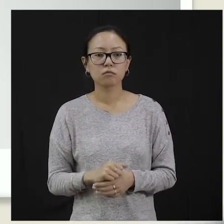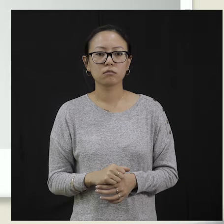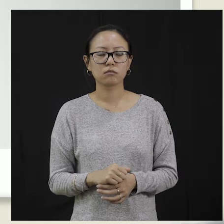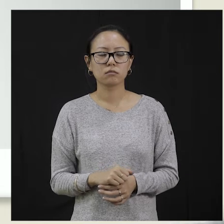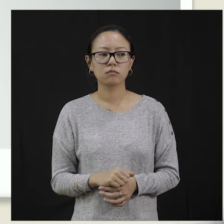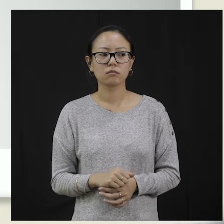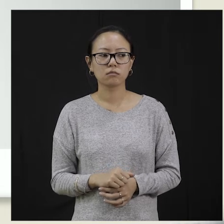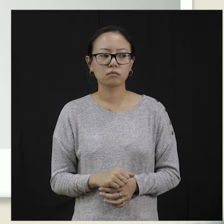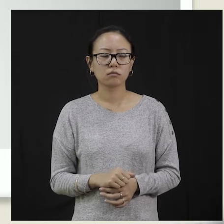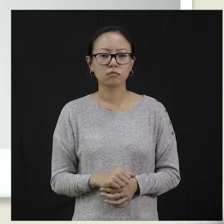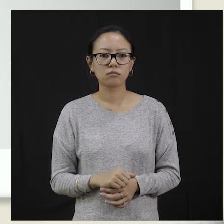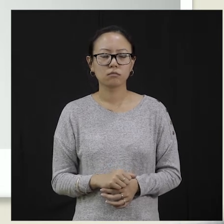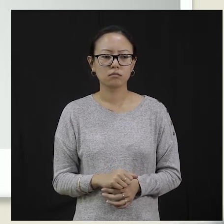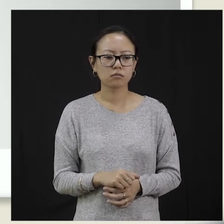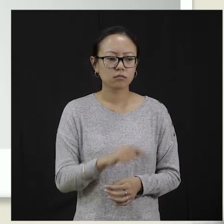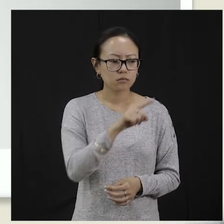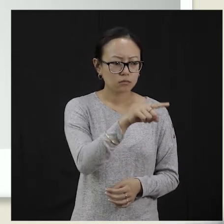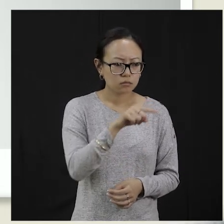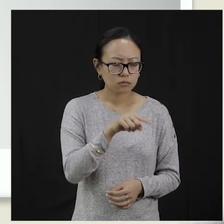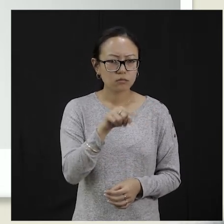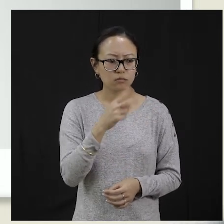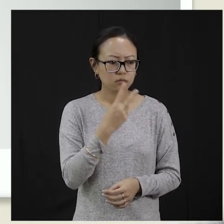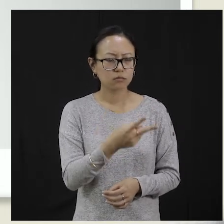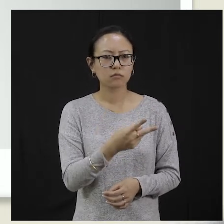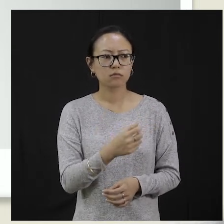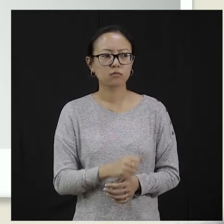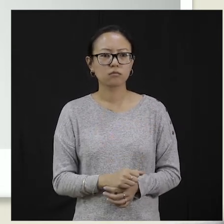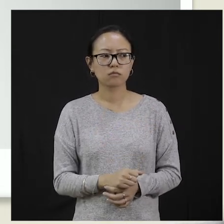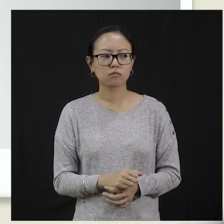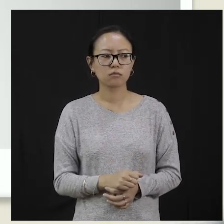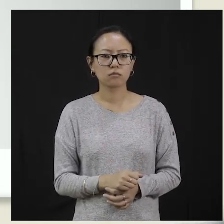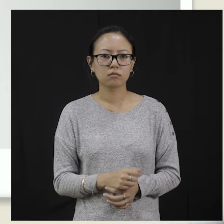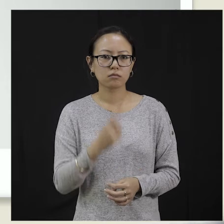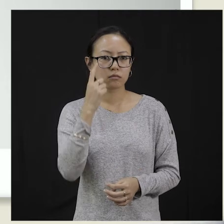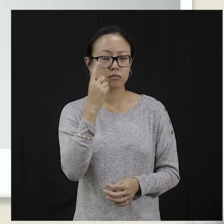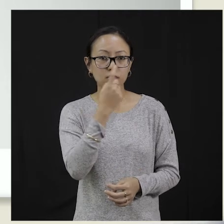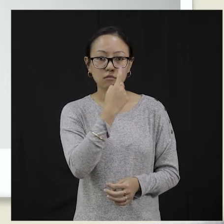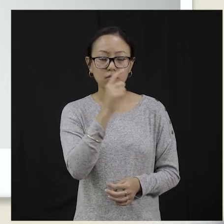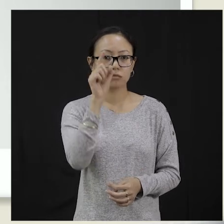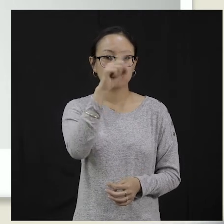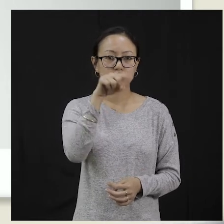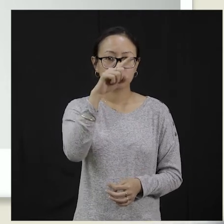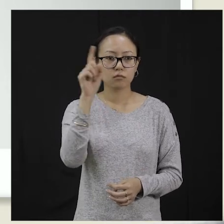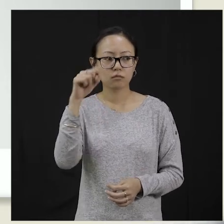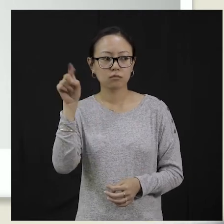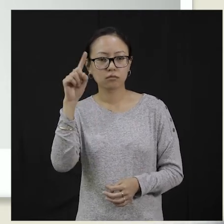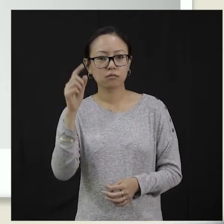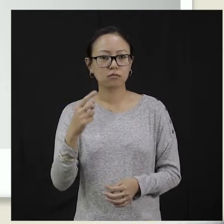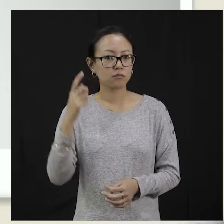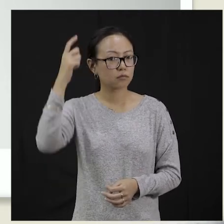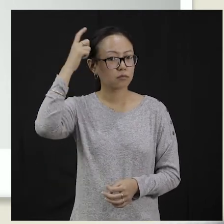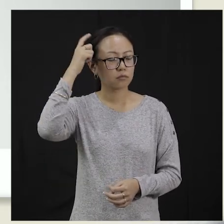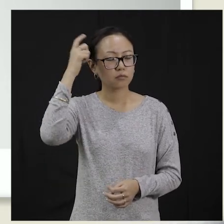me. Count the circles. 2 eyes are circle, right? Yes. Then count